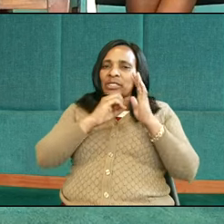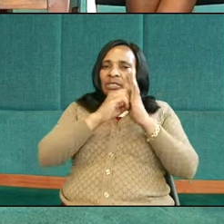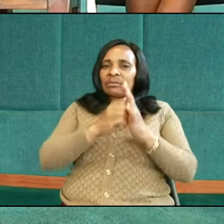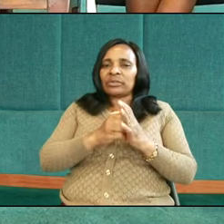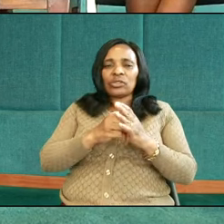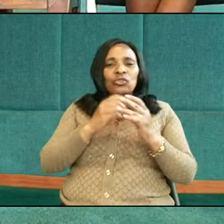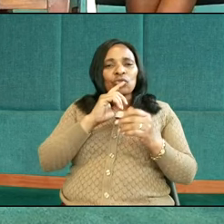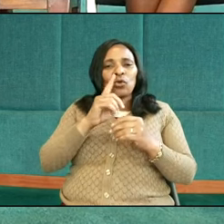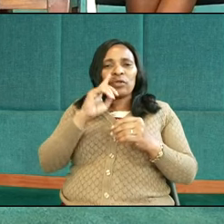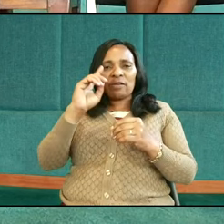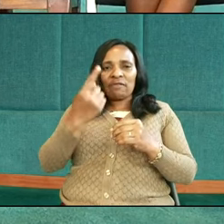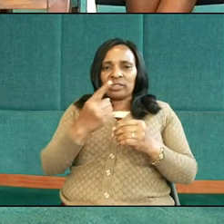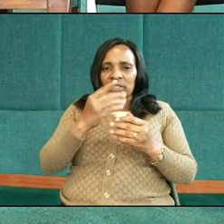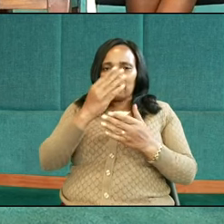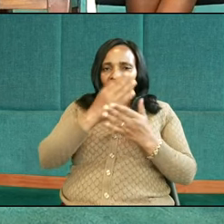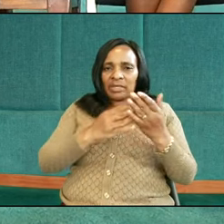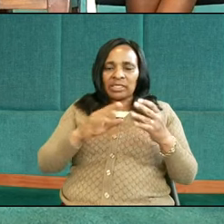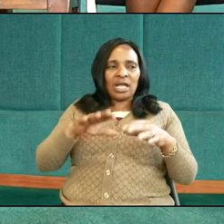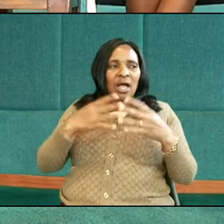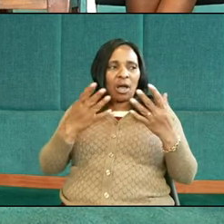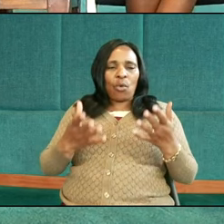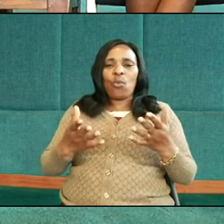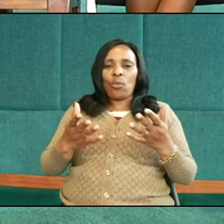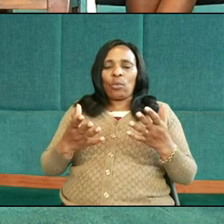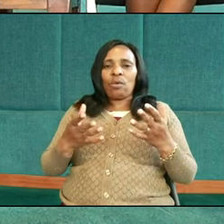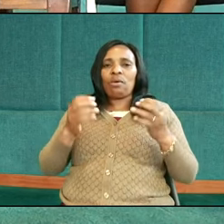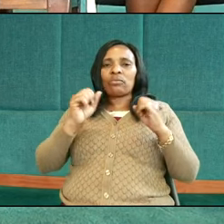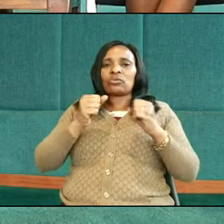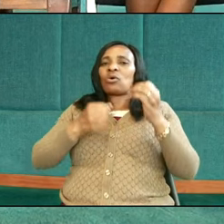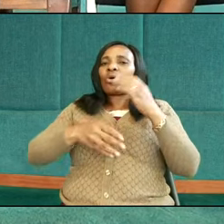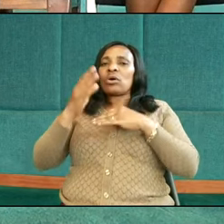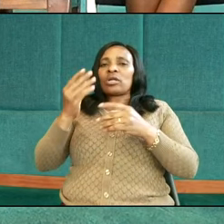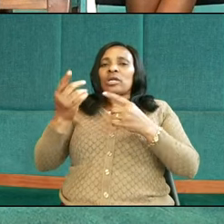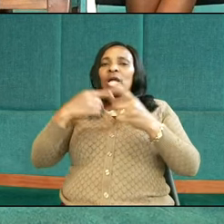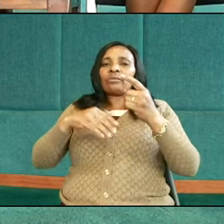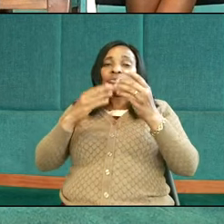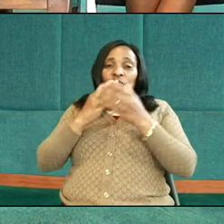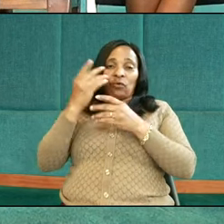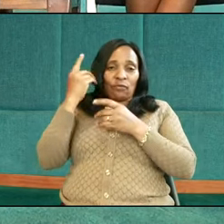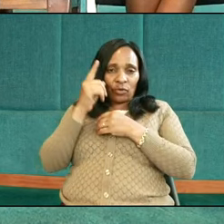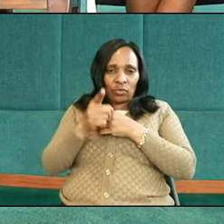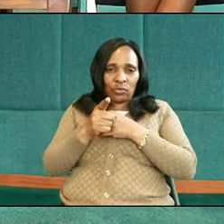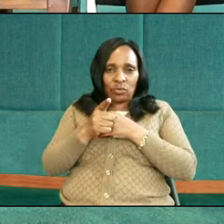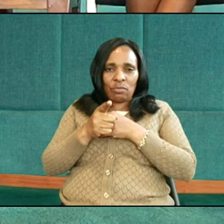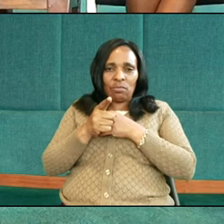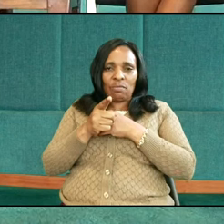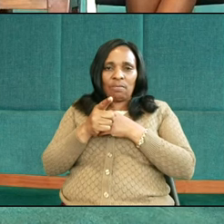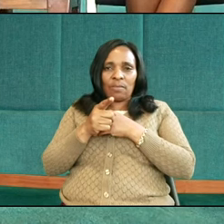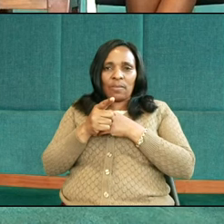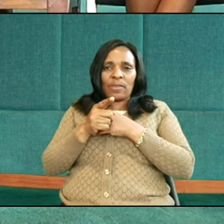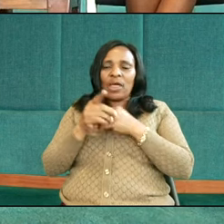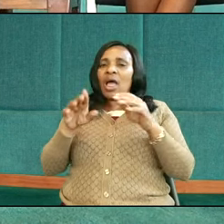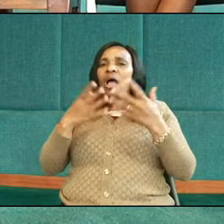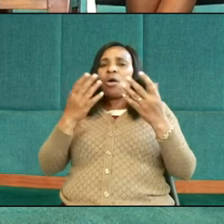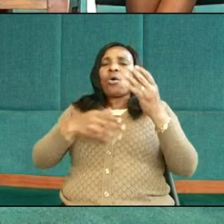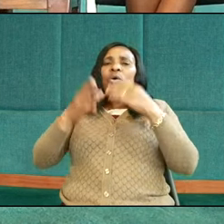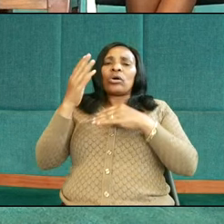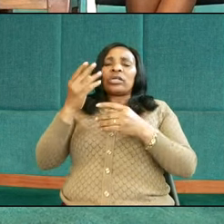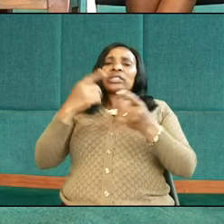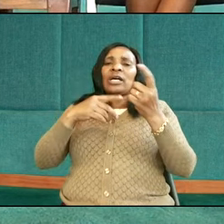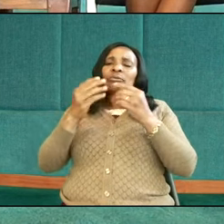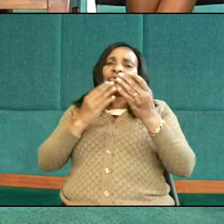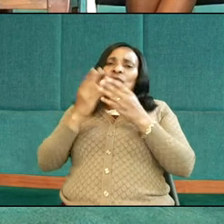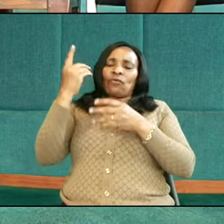Yes. So the first part on how like God can come through for you, or like as how God has come through for